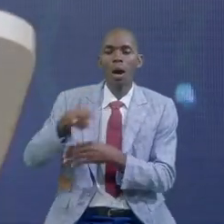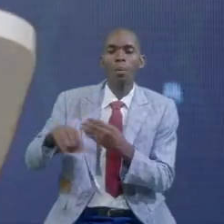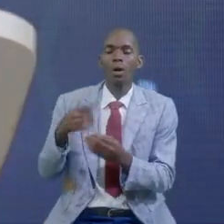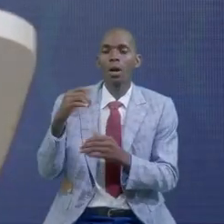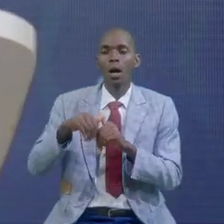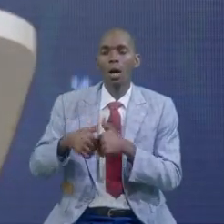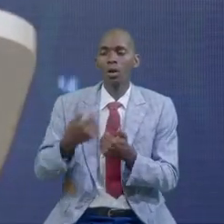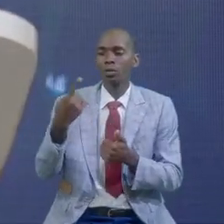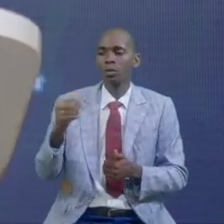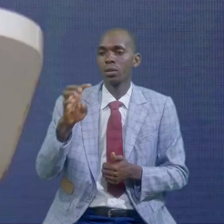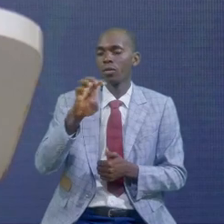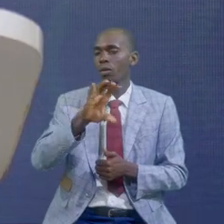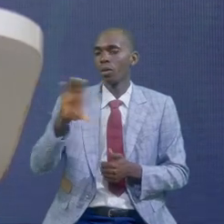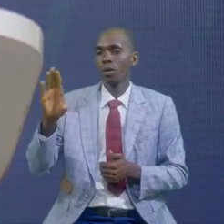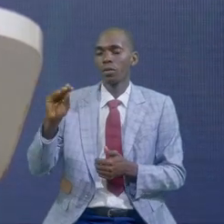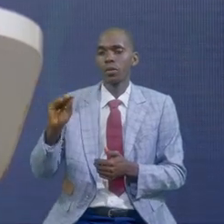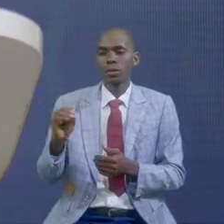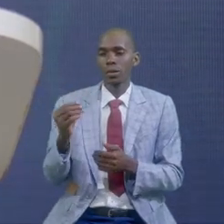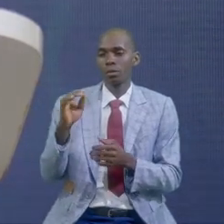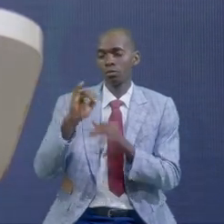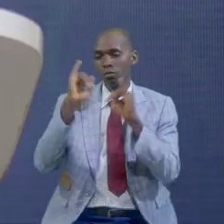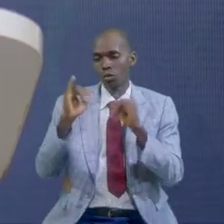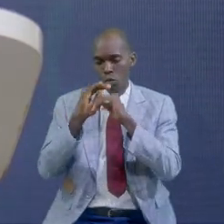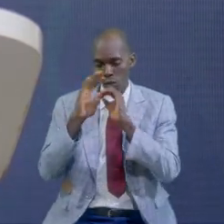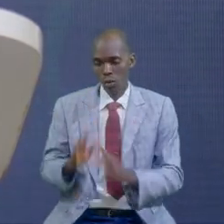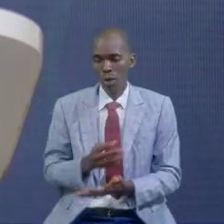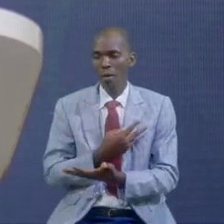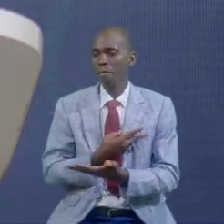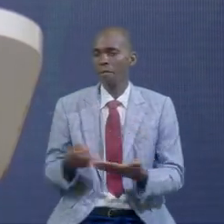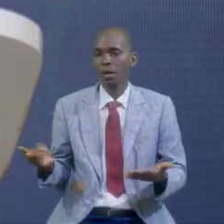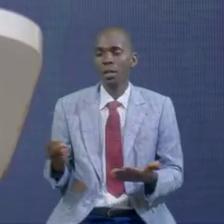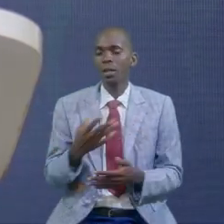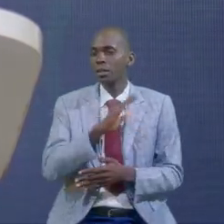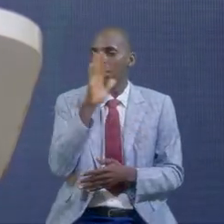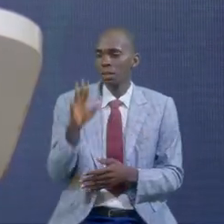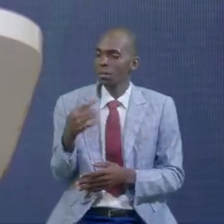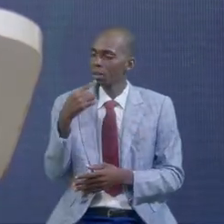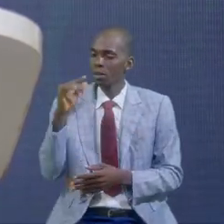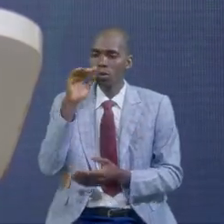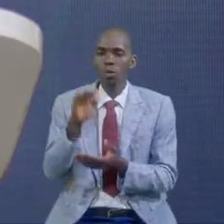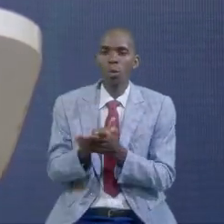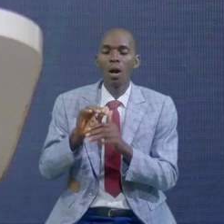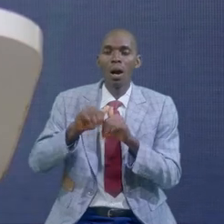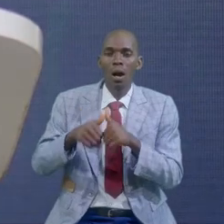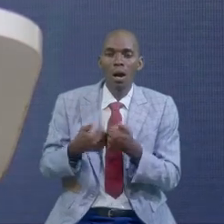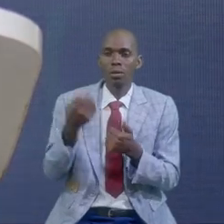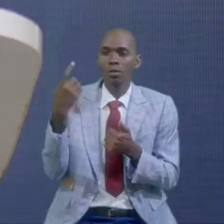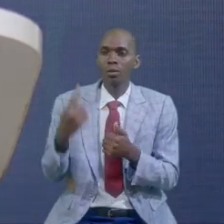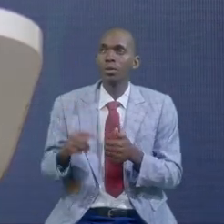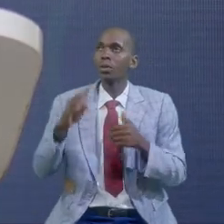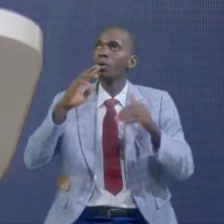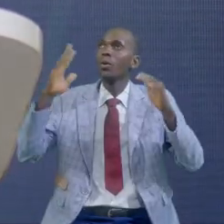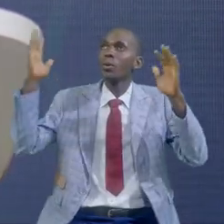her of the way he prayed, and the rain and the revival and the